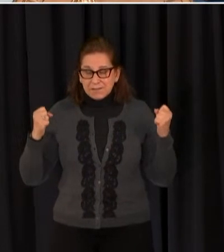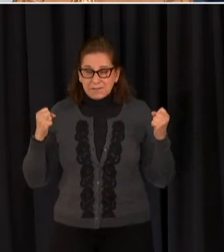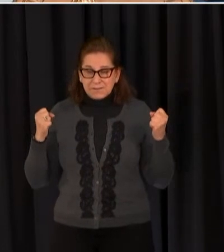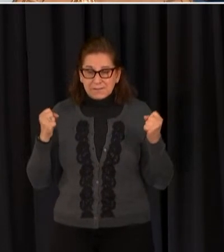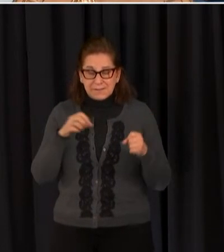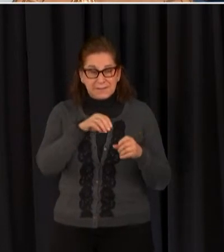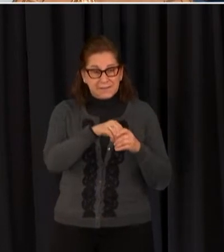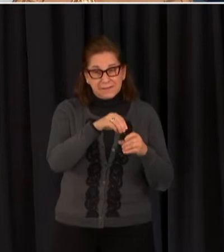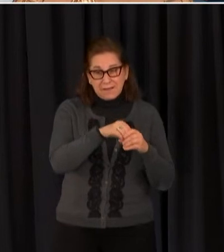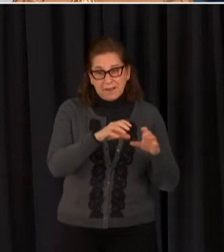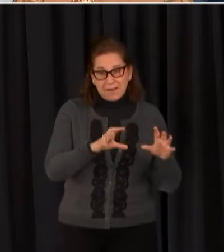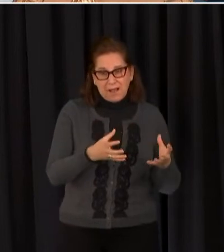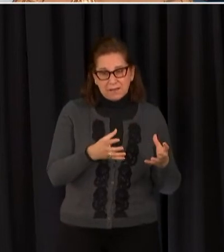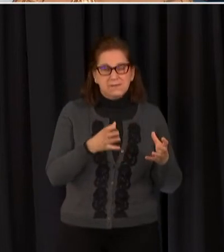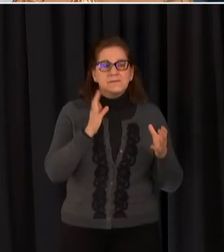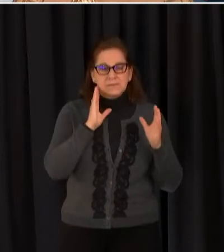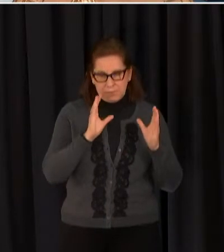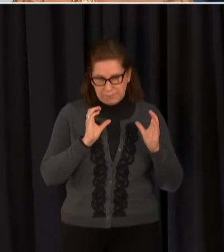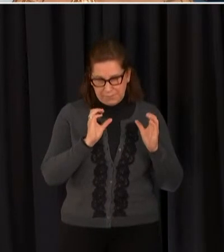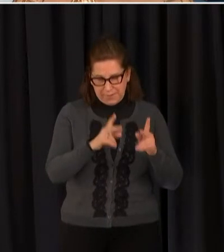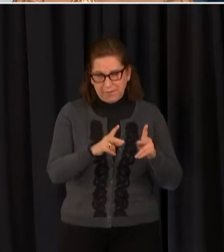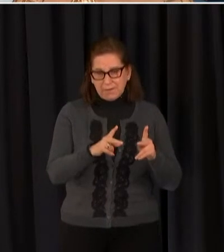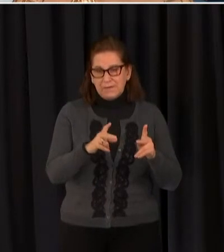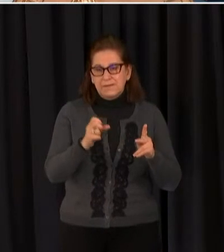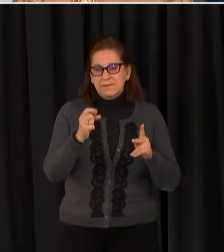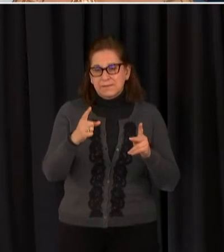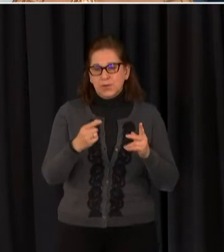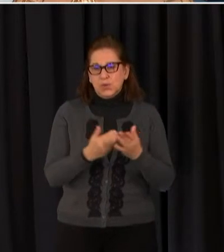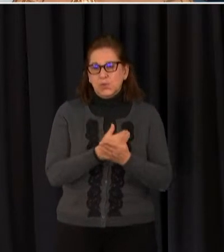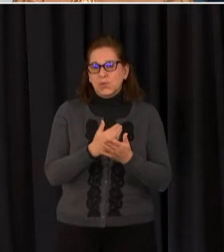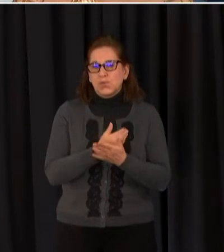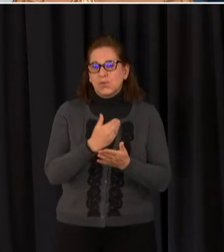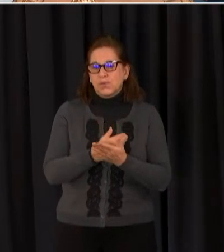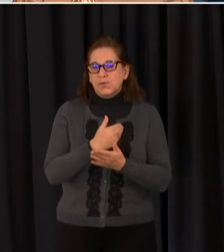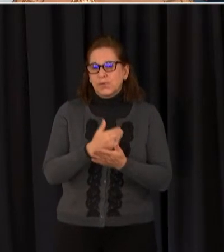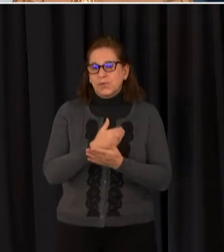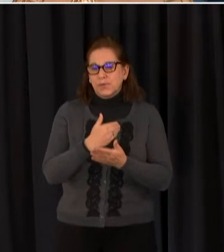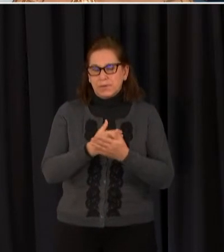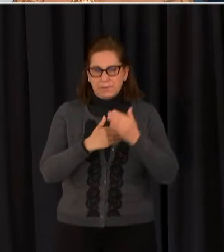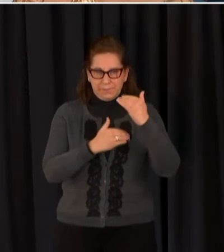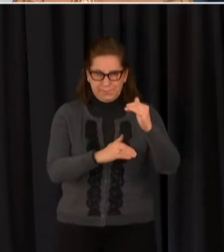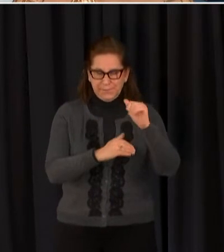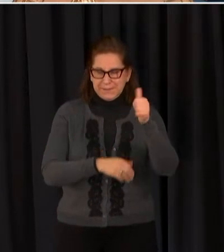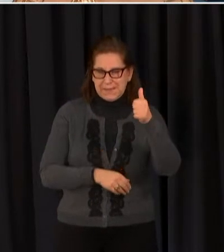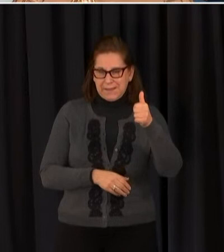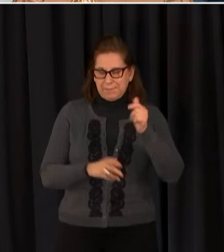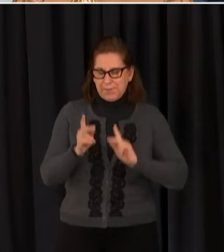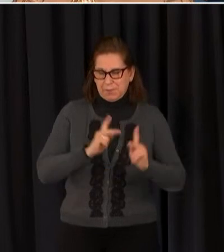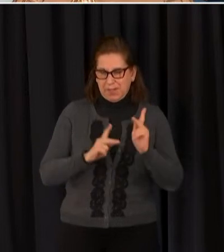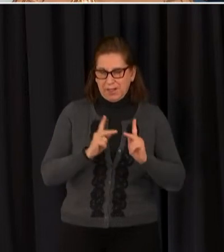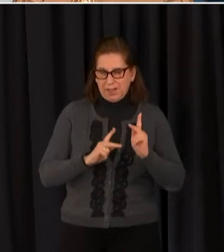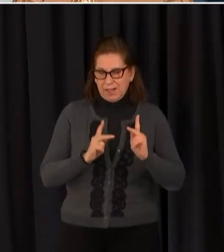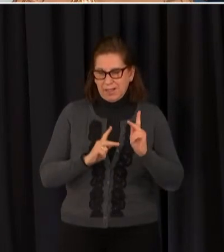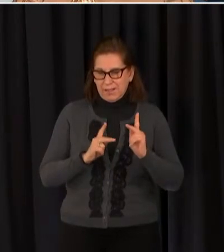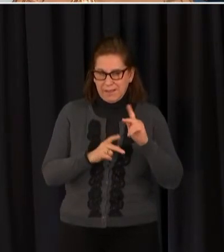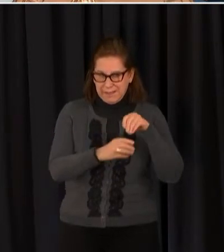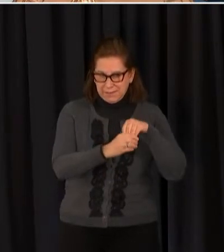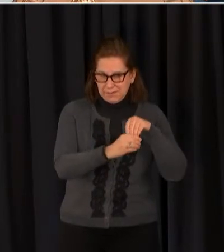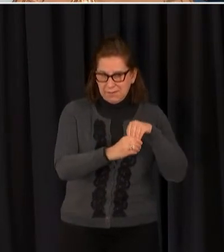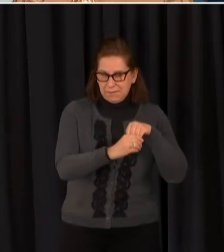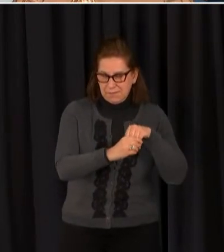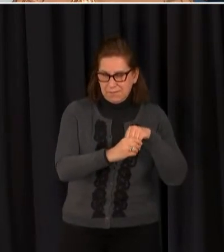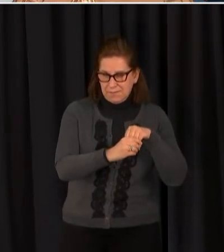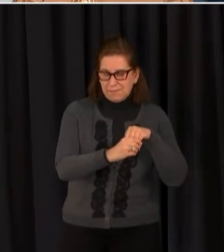fitness classes may resume. This is new, with up to 10 people and the